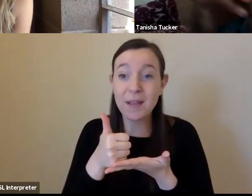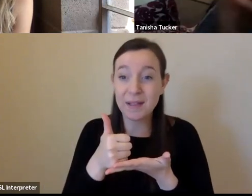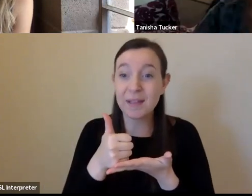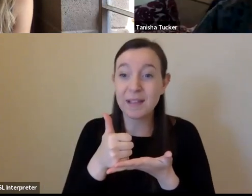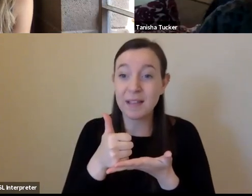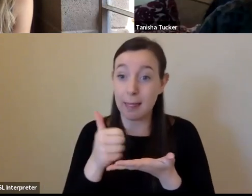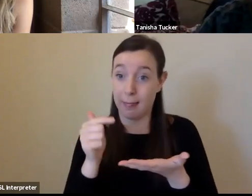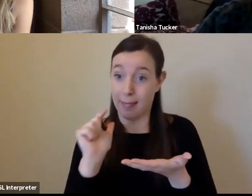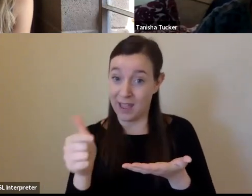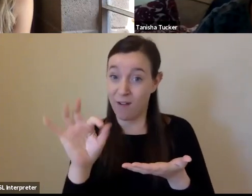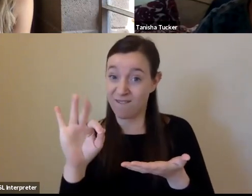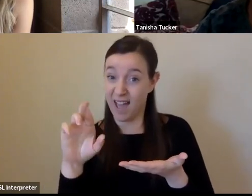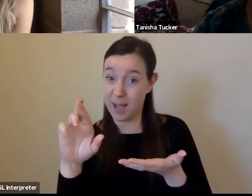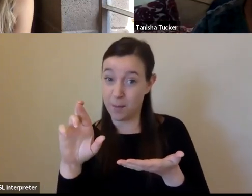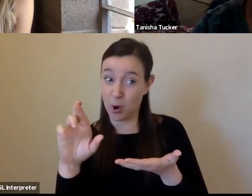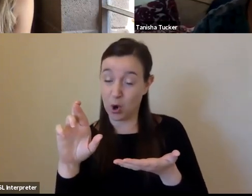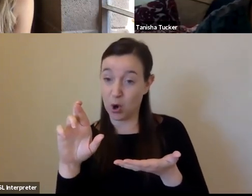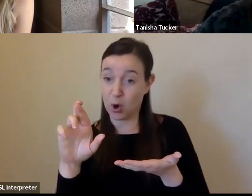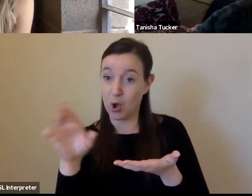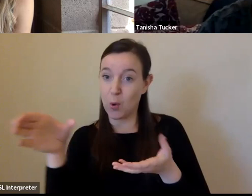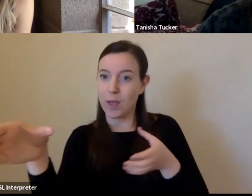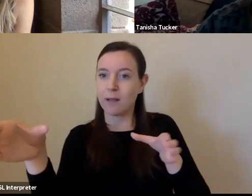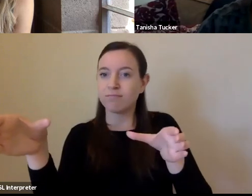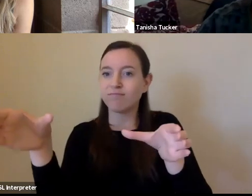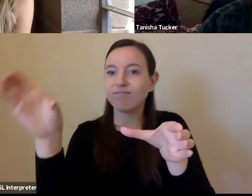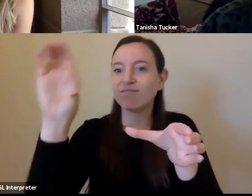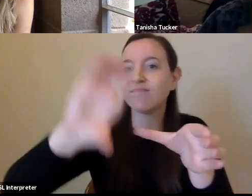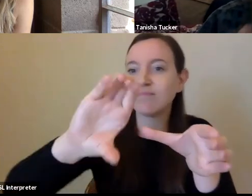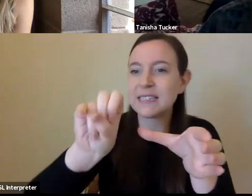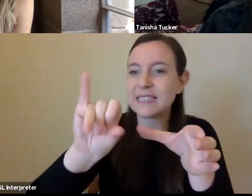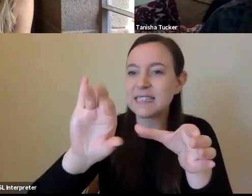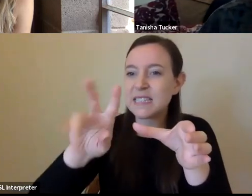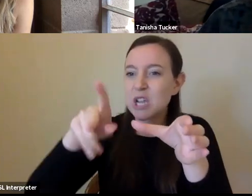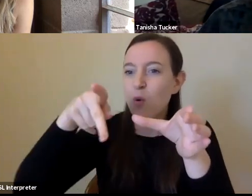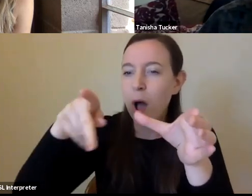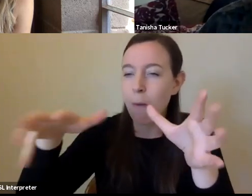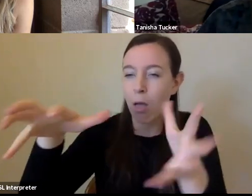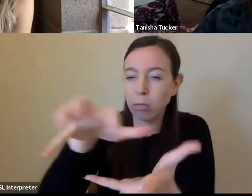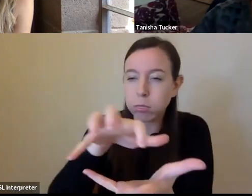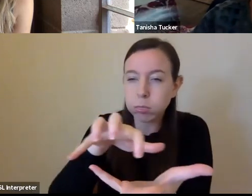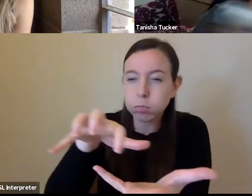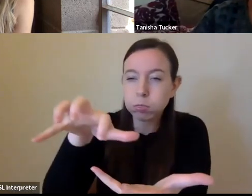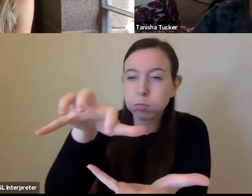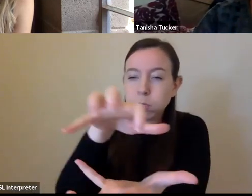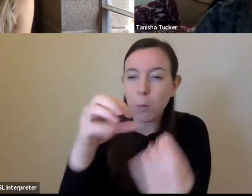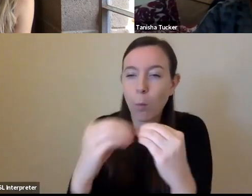back into the syrup as it's cooking, and it will thicken the syrup, and then it'll turn it into a jam.